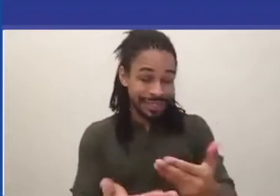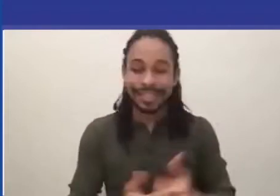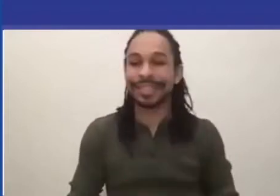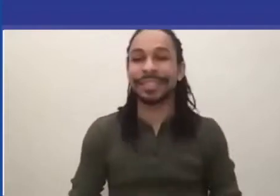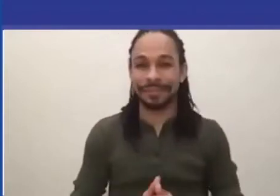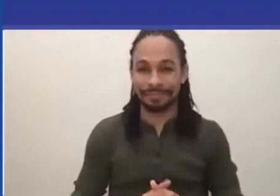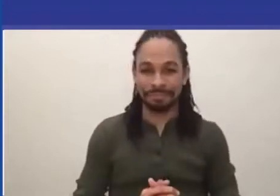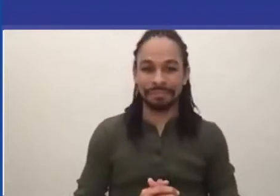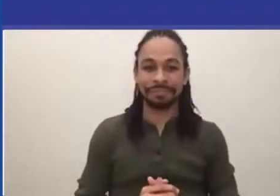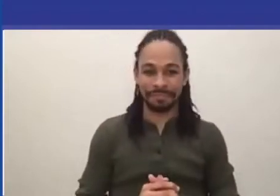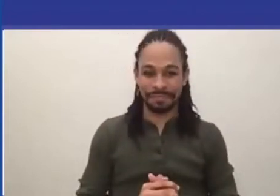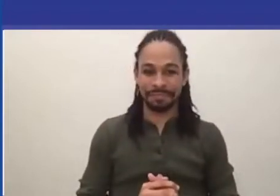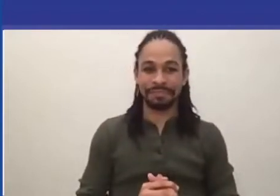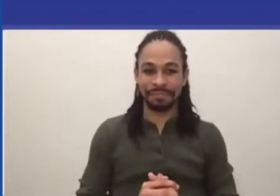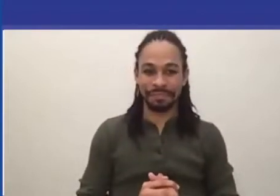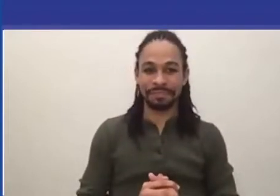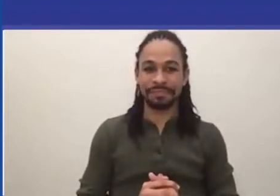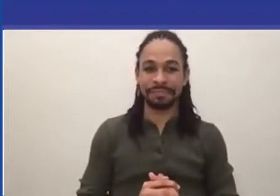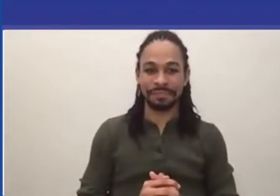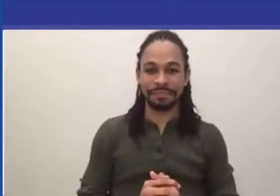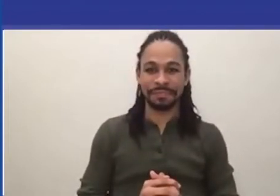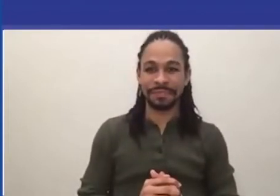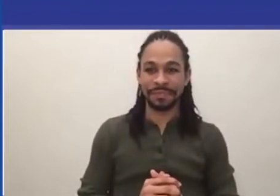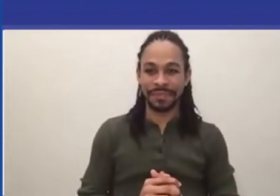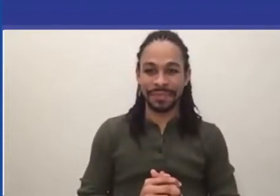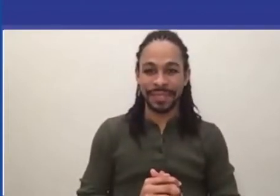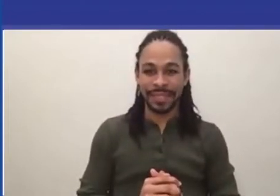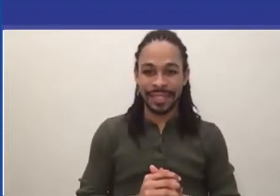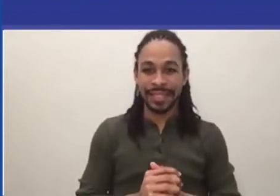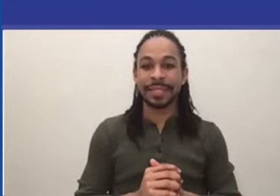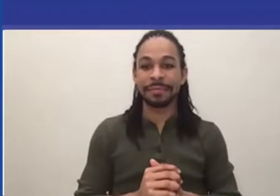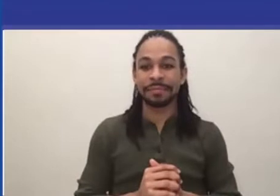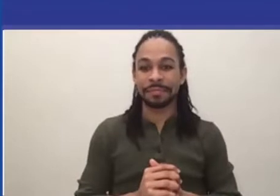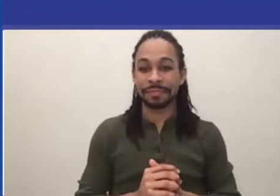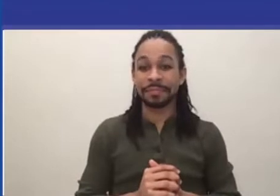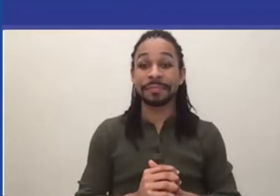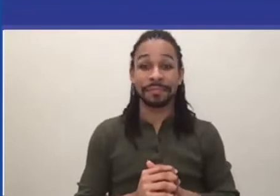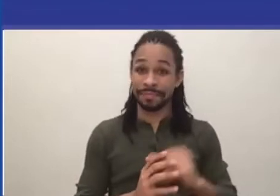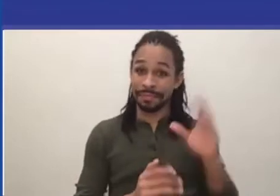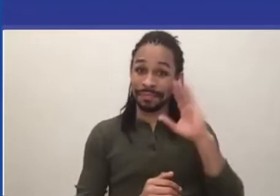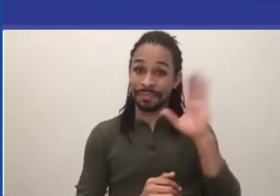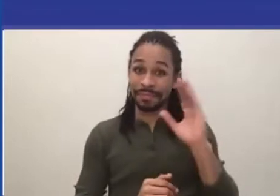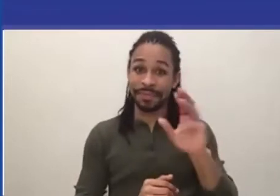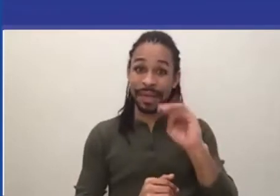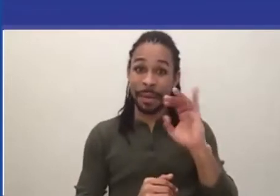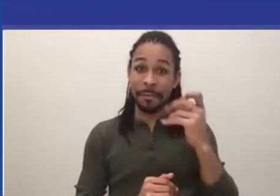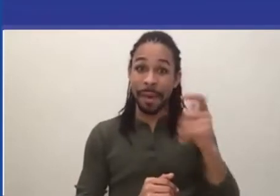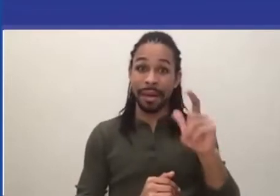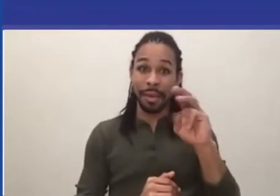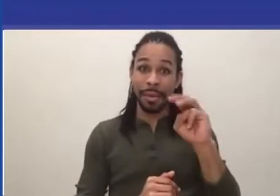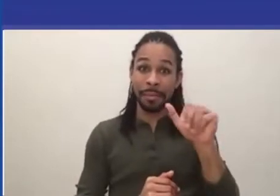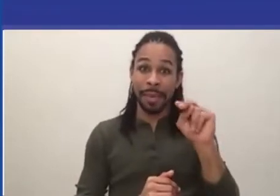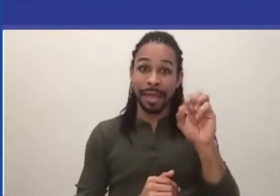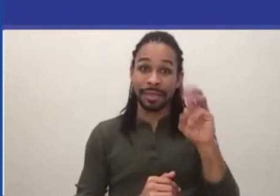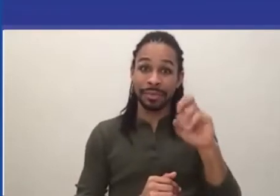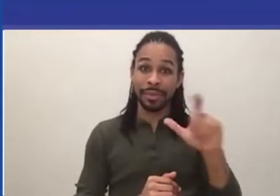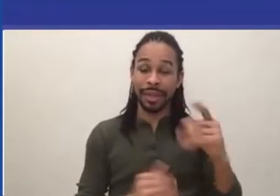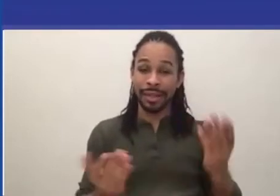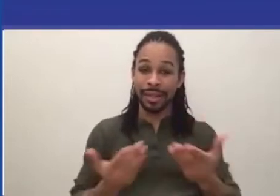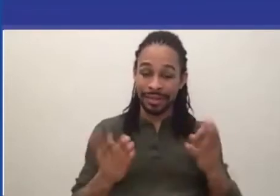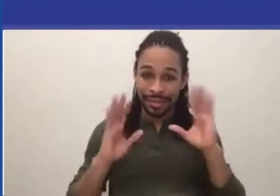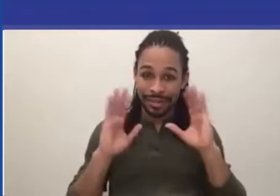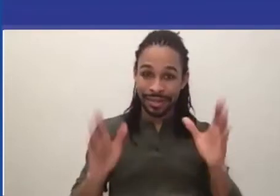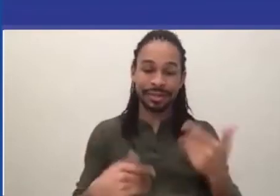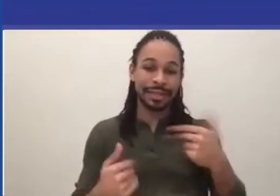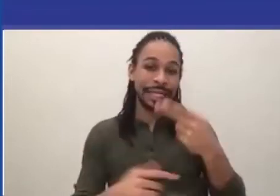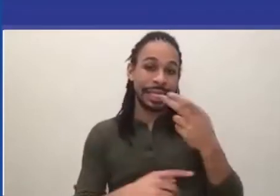My name is Michael Manswell. My pronouns are he, him, his. I am currently on the land of the